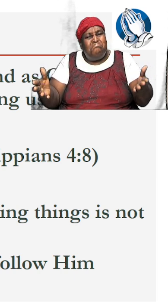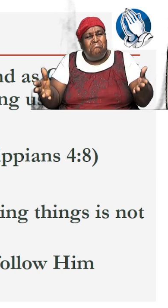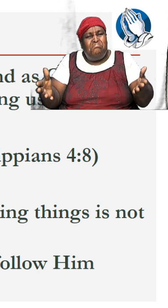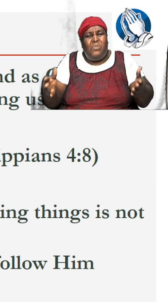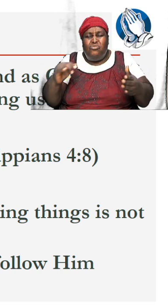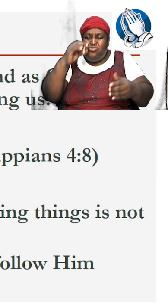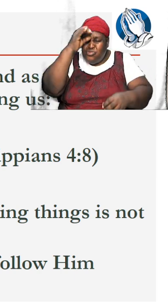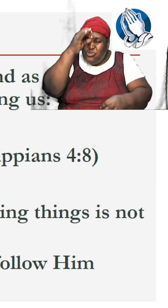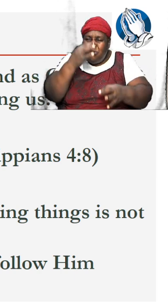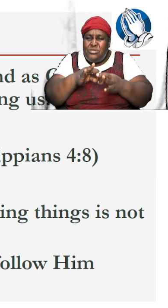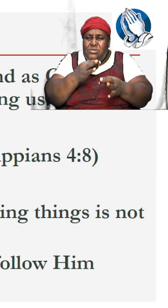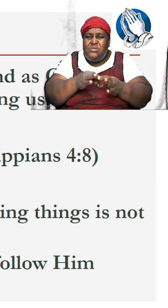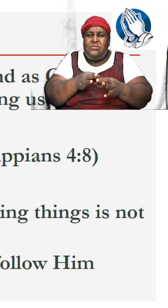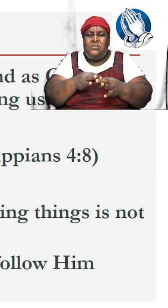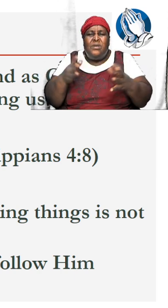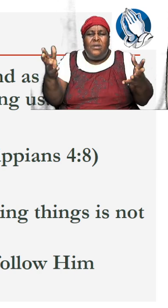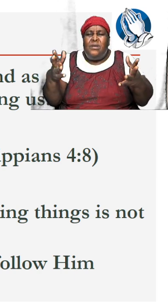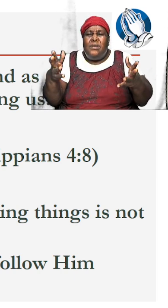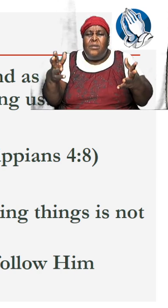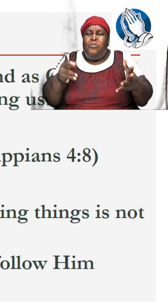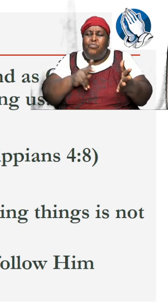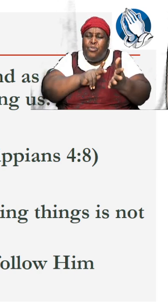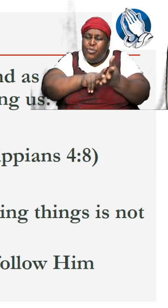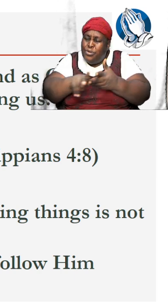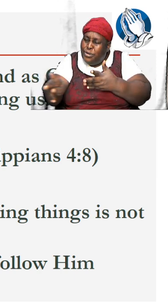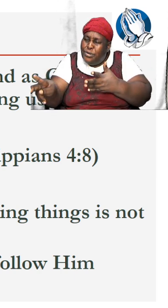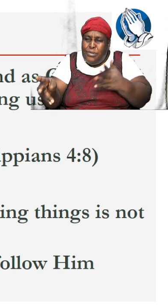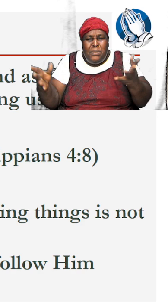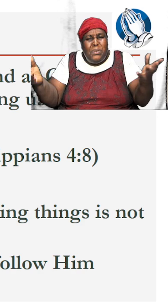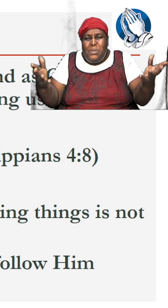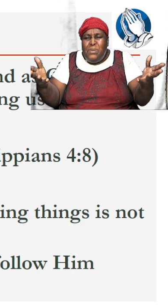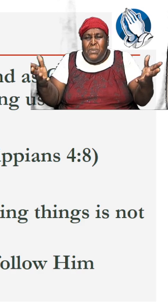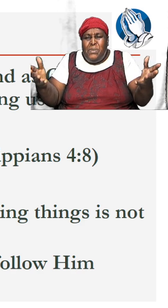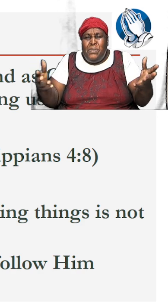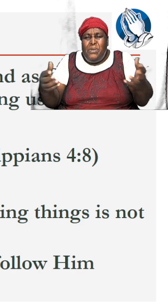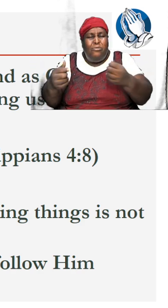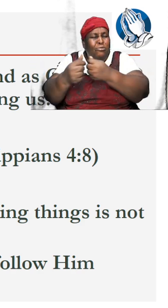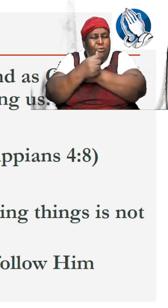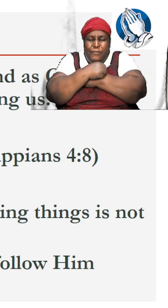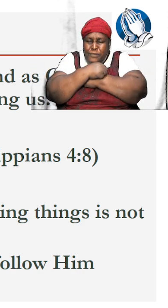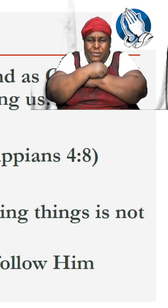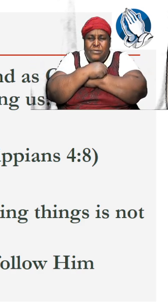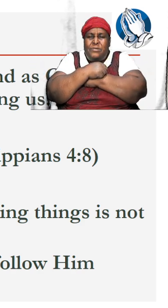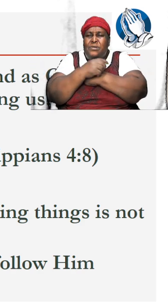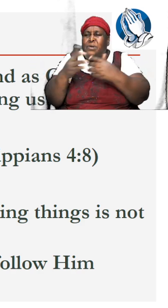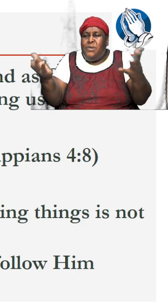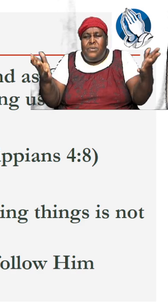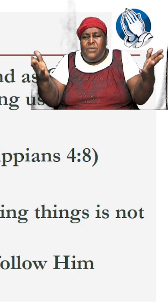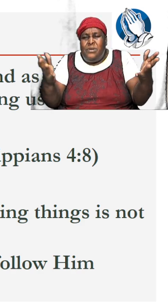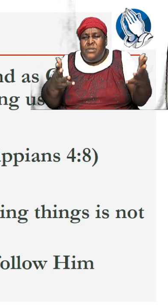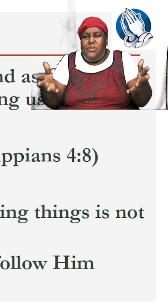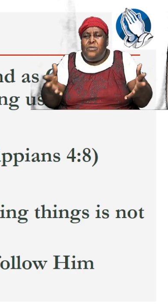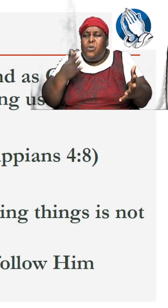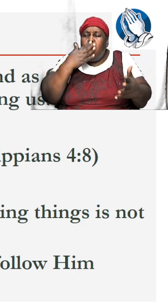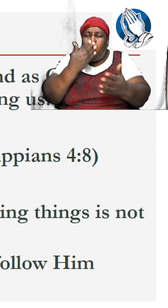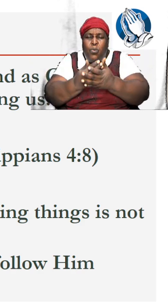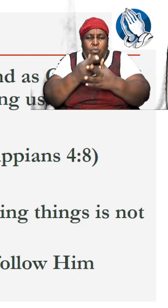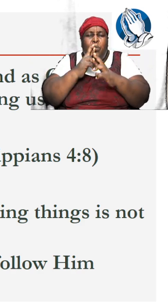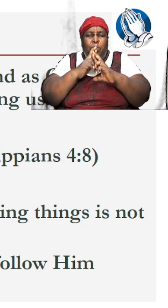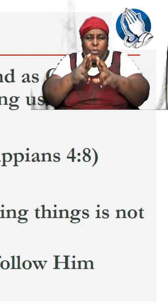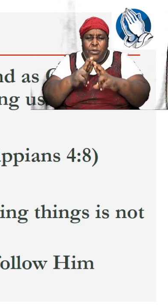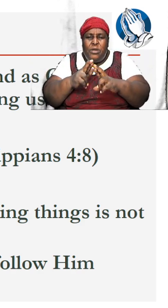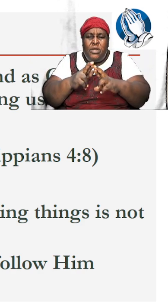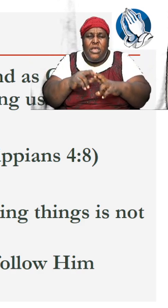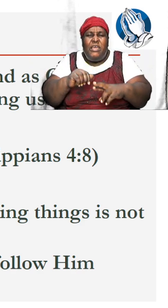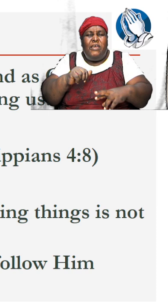are just, whatsoever things are pure, whatsoever things are lovely, whatsoever things are of good report, if